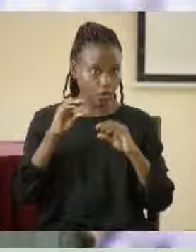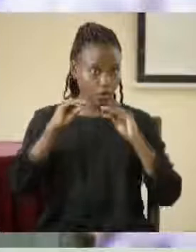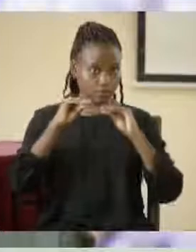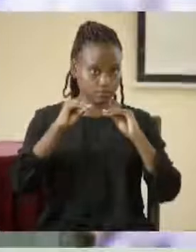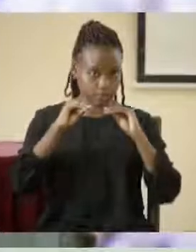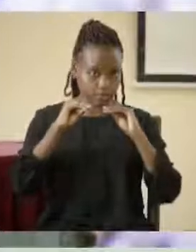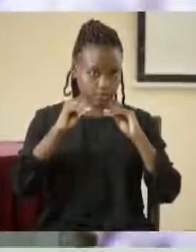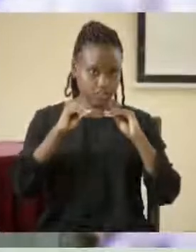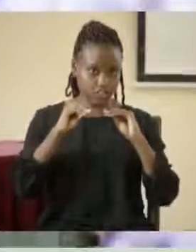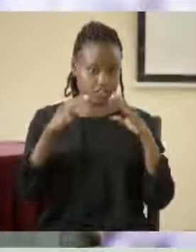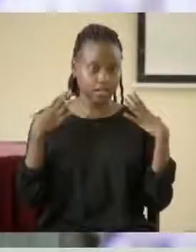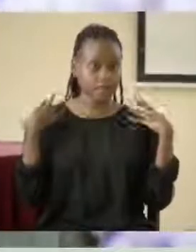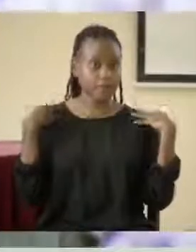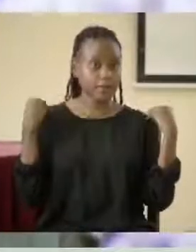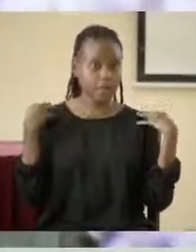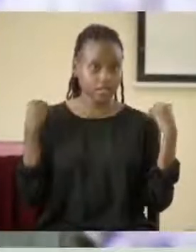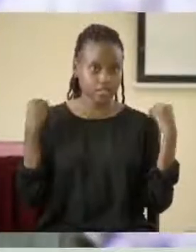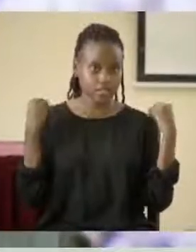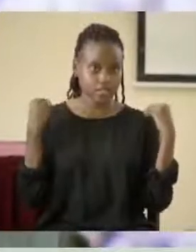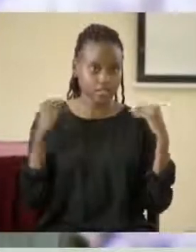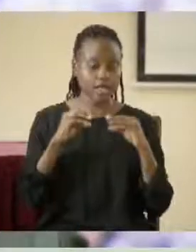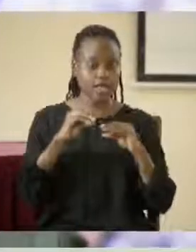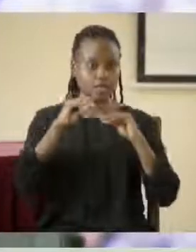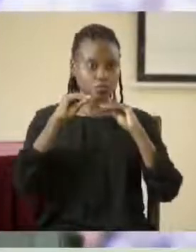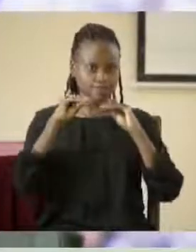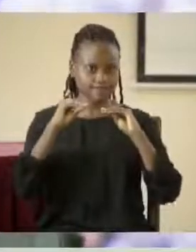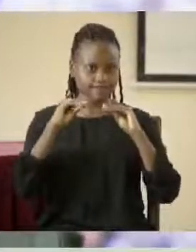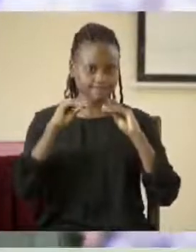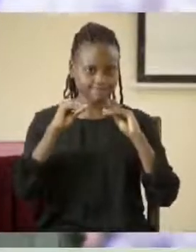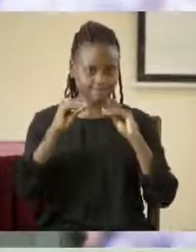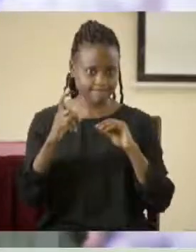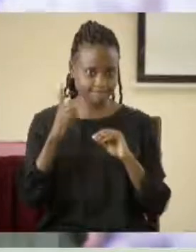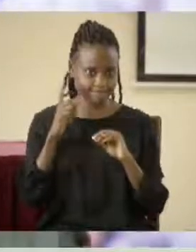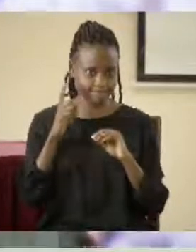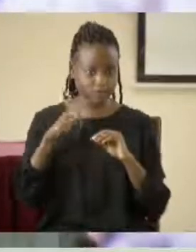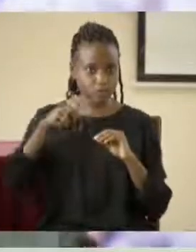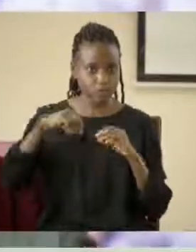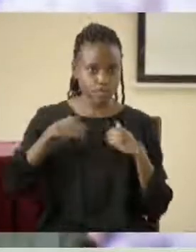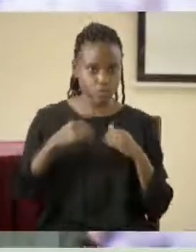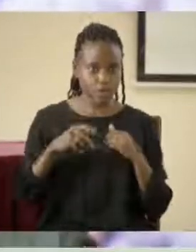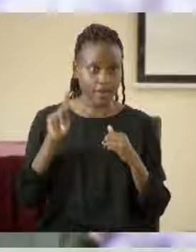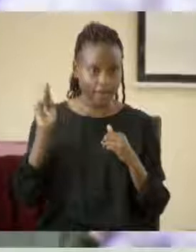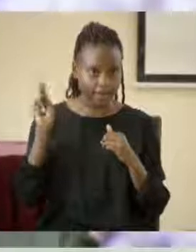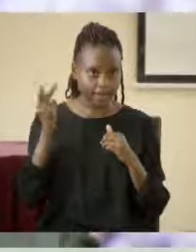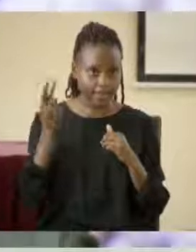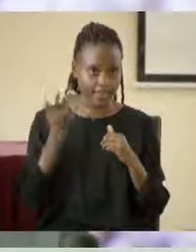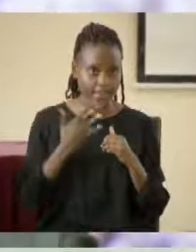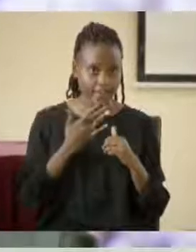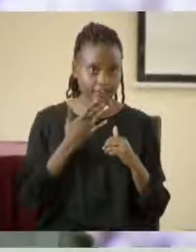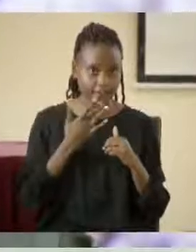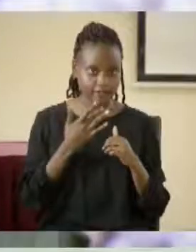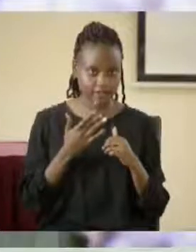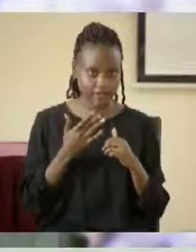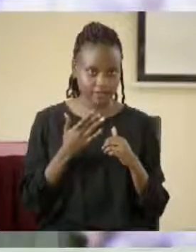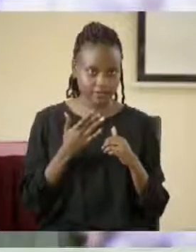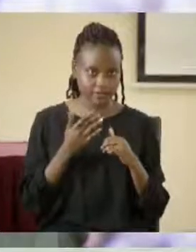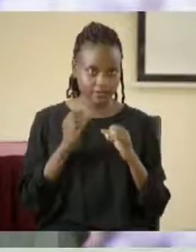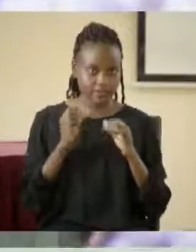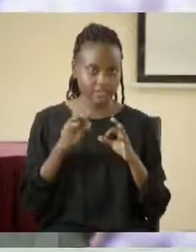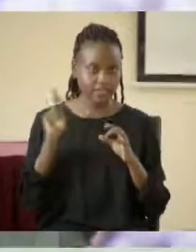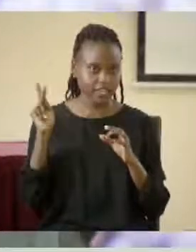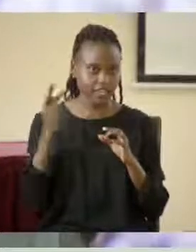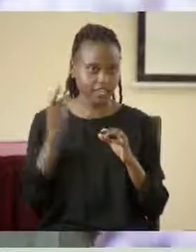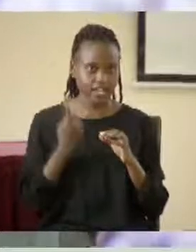and practice. So as we teach law, we must have a Kenyan flavor. And if the Kenyan flavor is